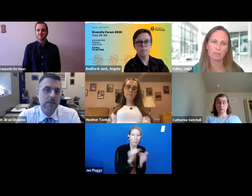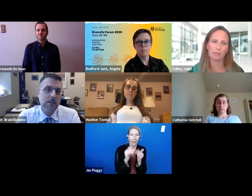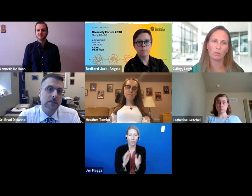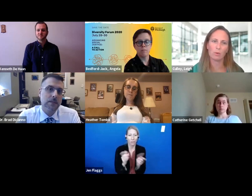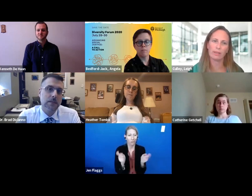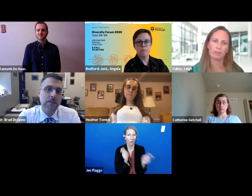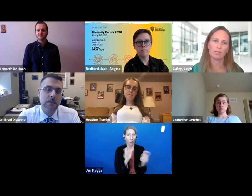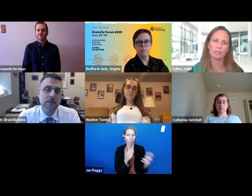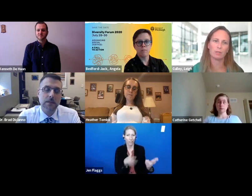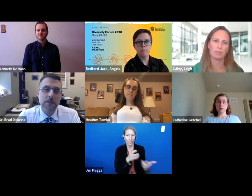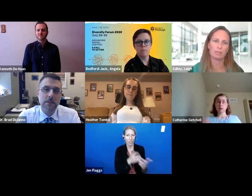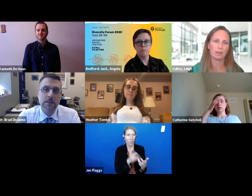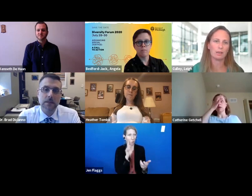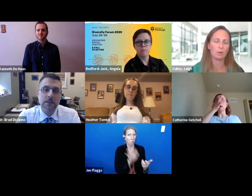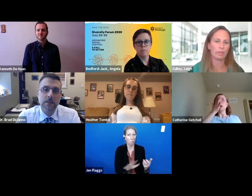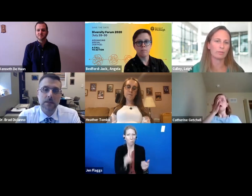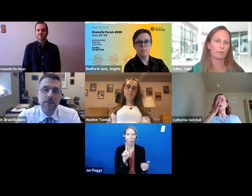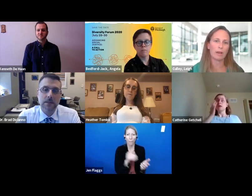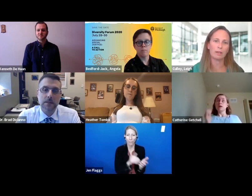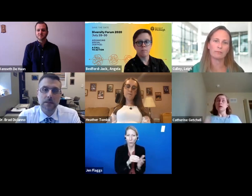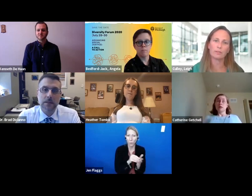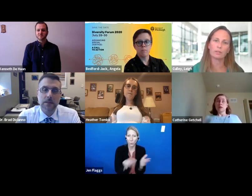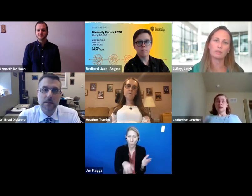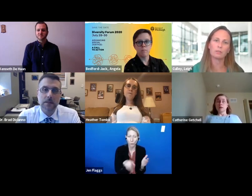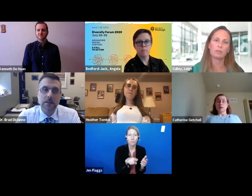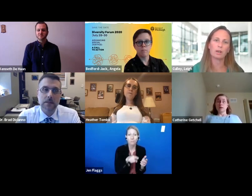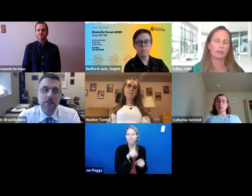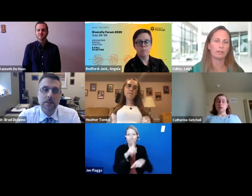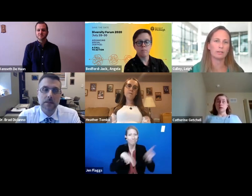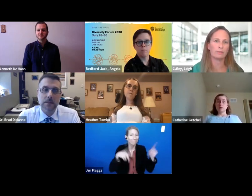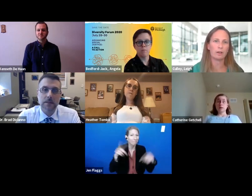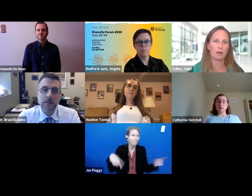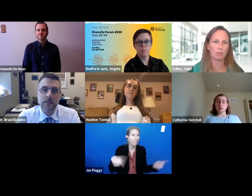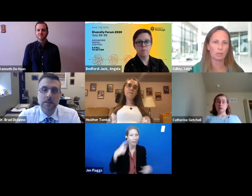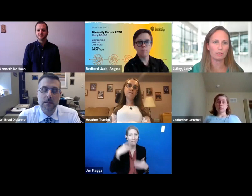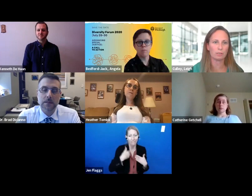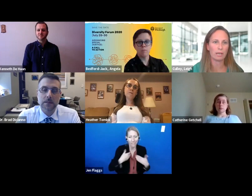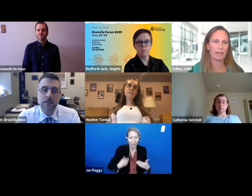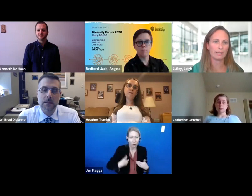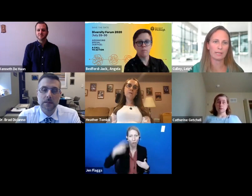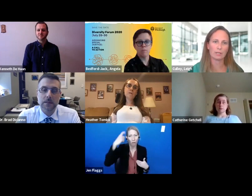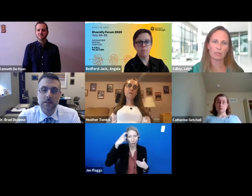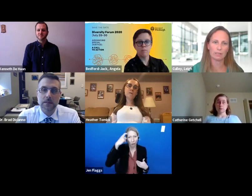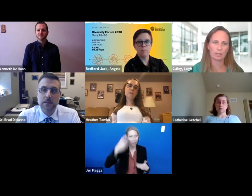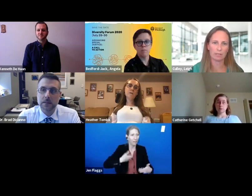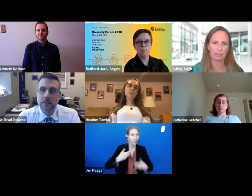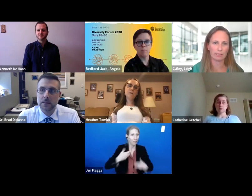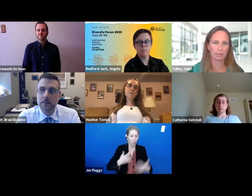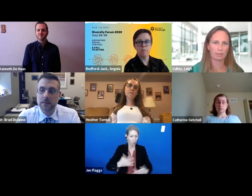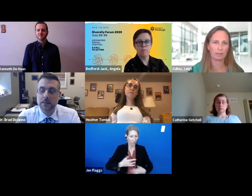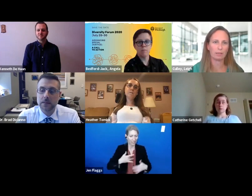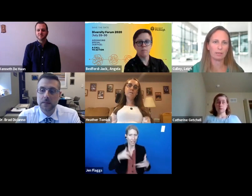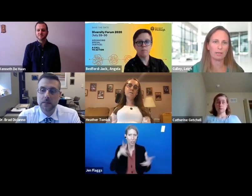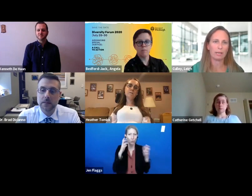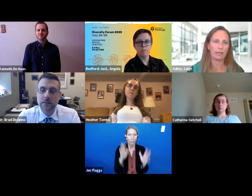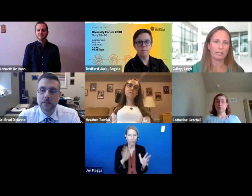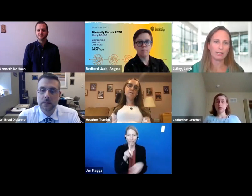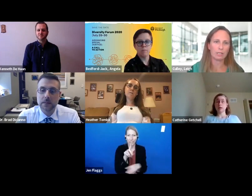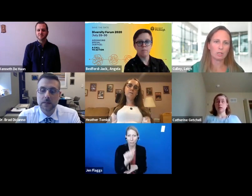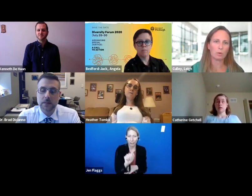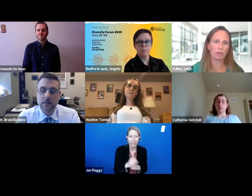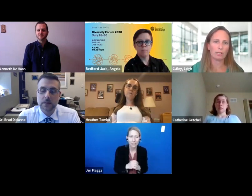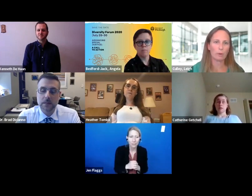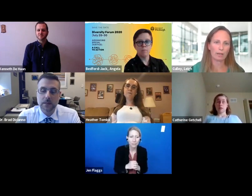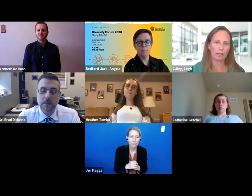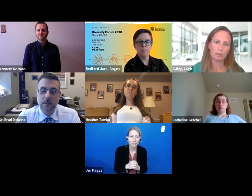for approximately 1,000 students with a variety of physical, cognitive, emotional, and sensory disabilities. In